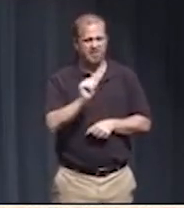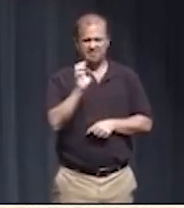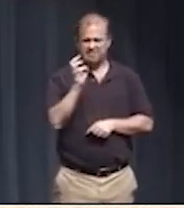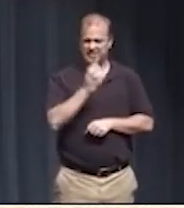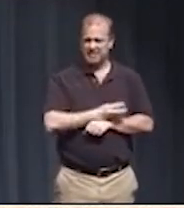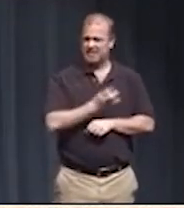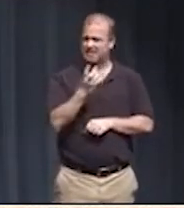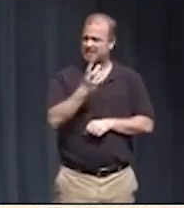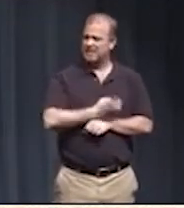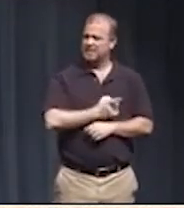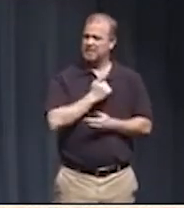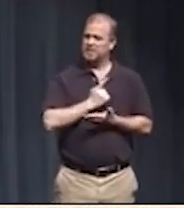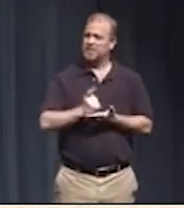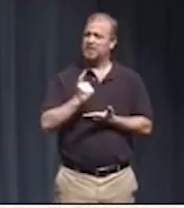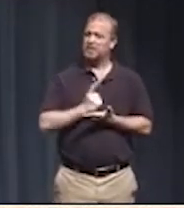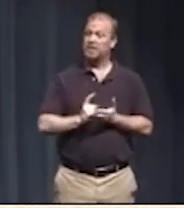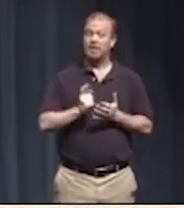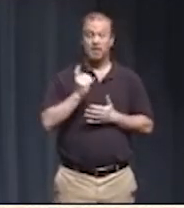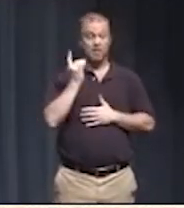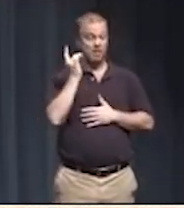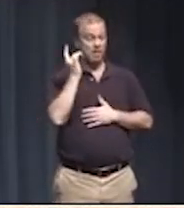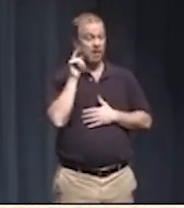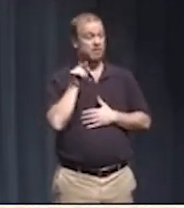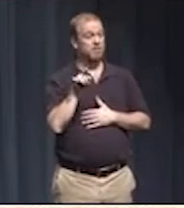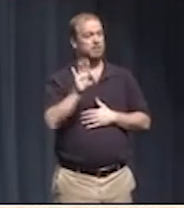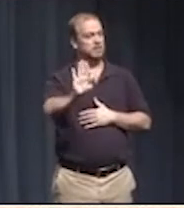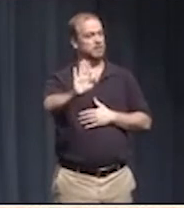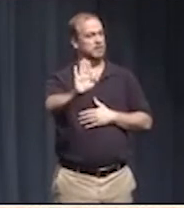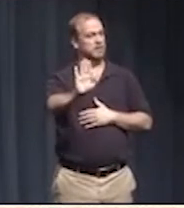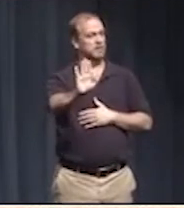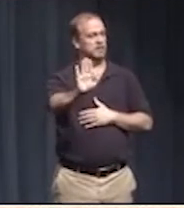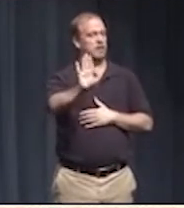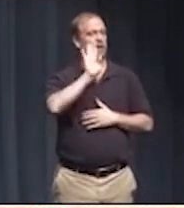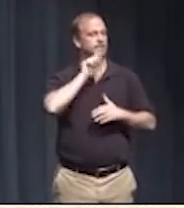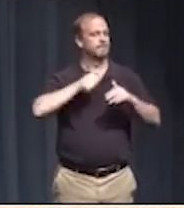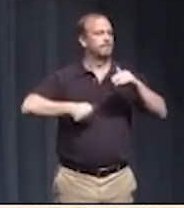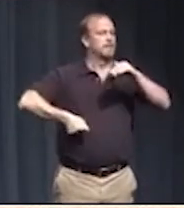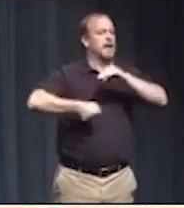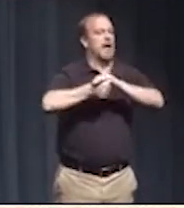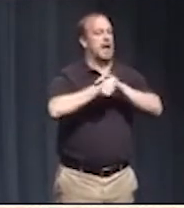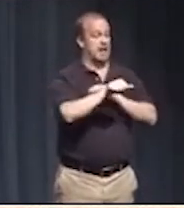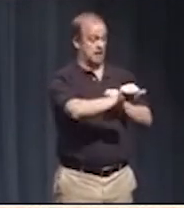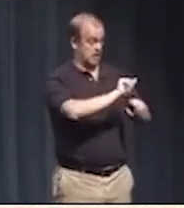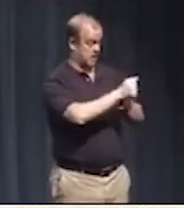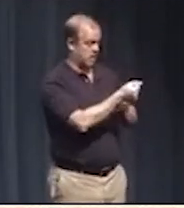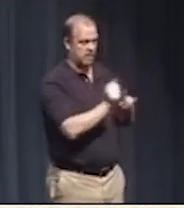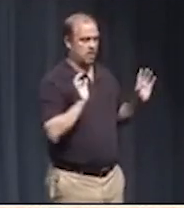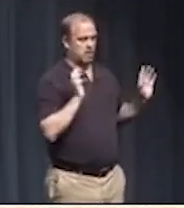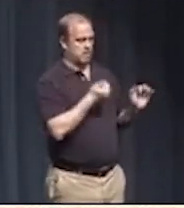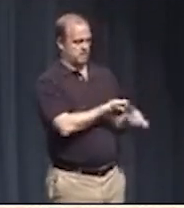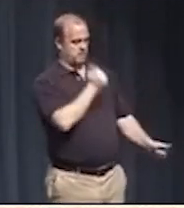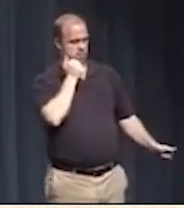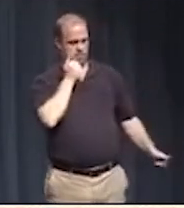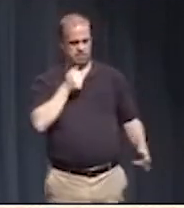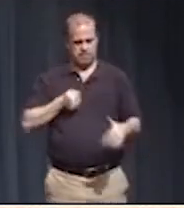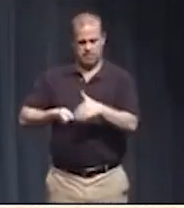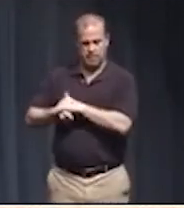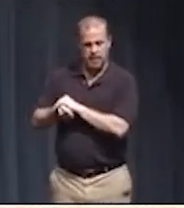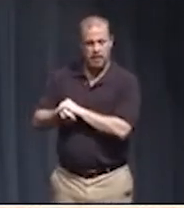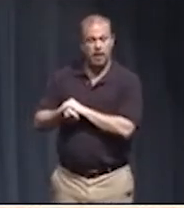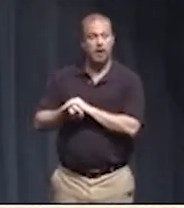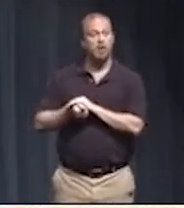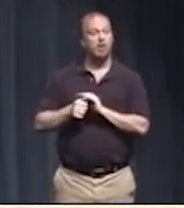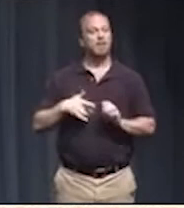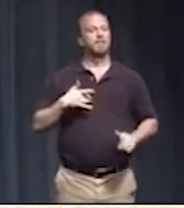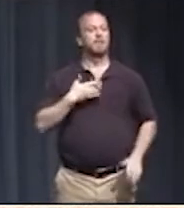week. And a lot of it was his way partially of hiding from the situation, but it was also his way of making himself feel